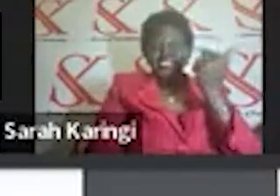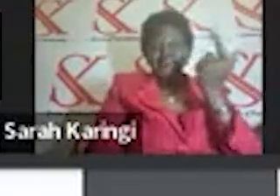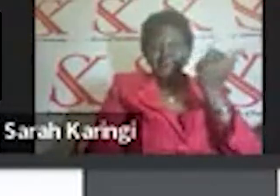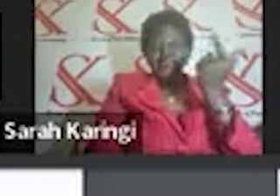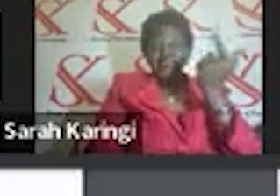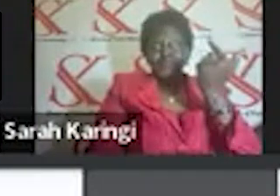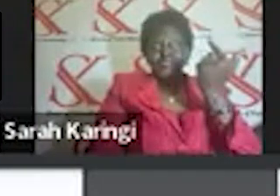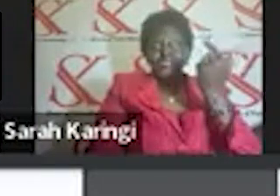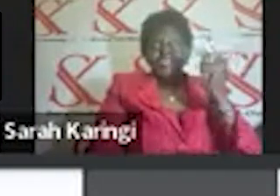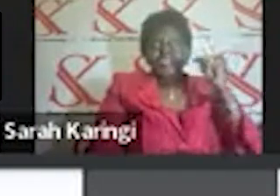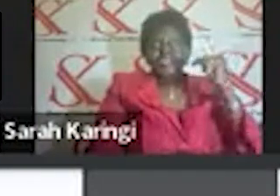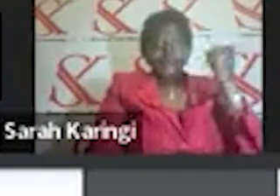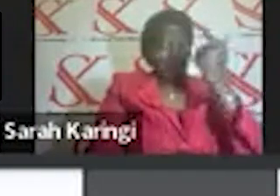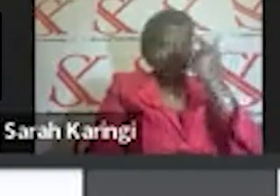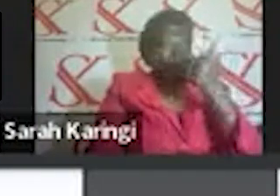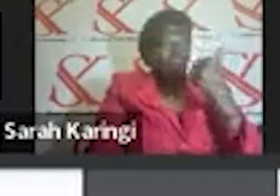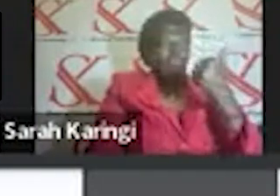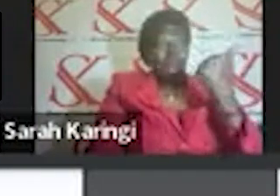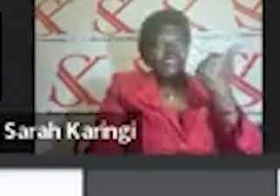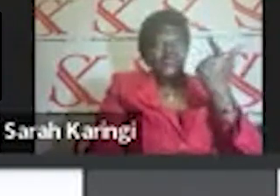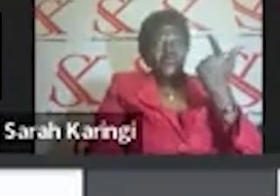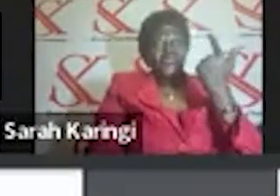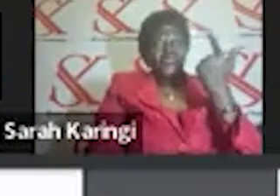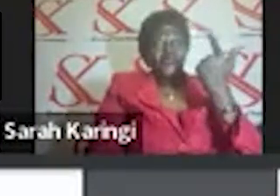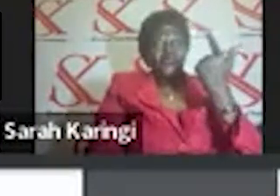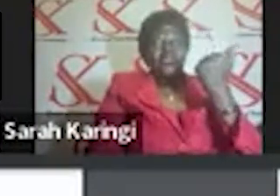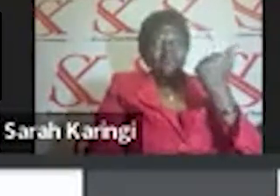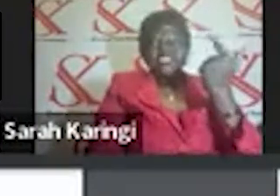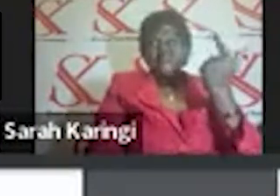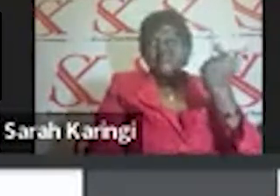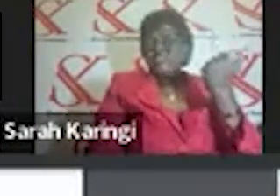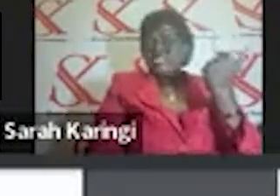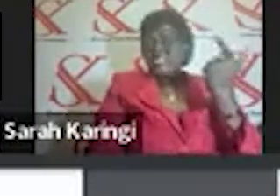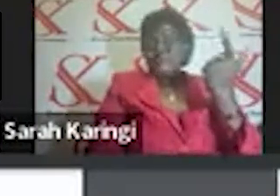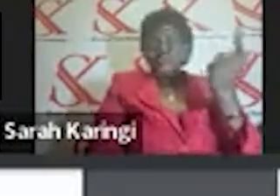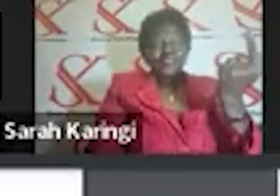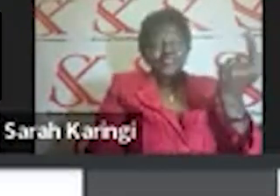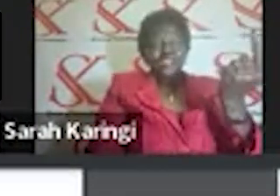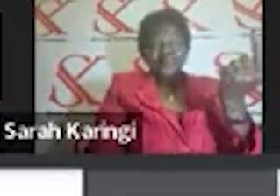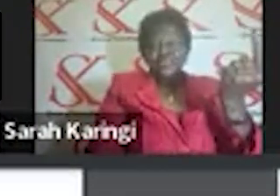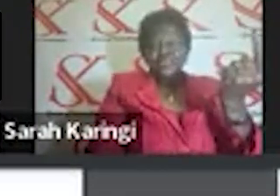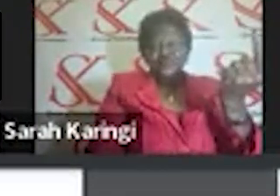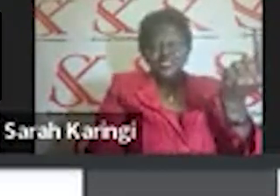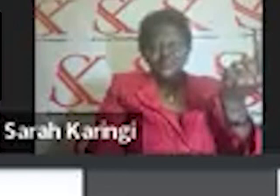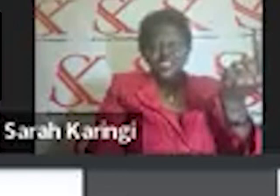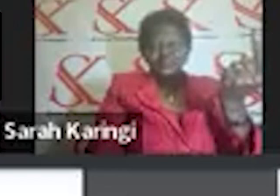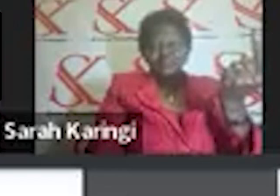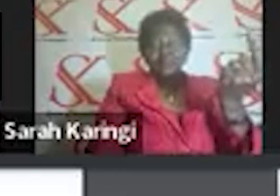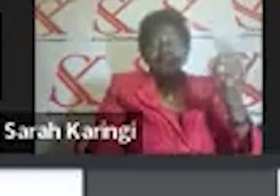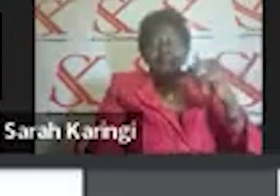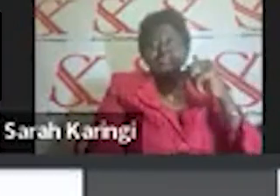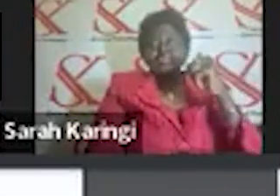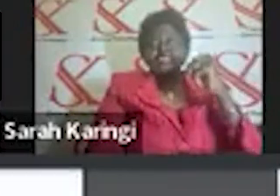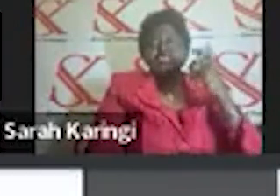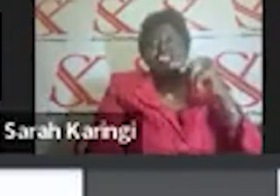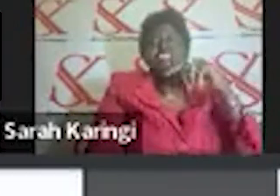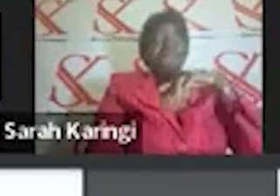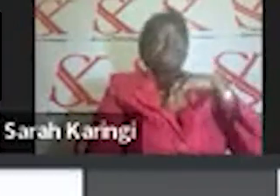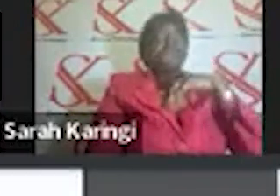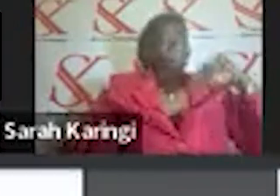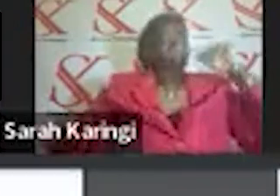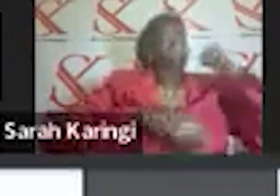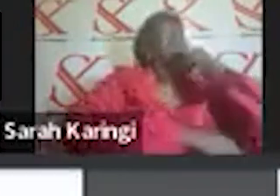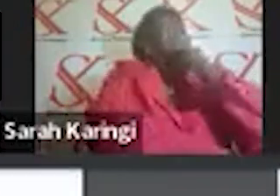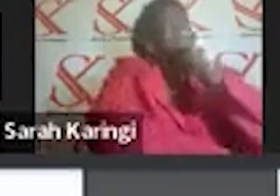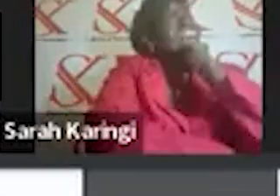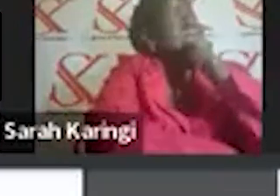is connecting with me or not. Also the facial expressions. When I look at you, I'll tell I'm not connecting with Nzula. Then there are times